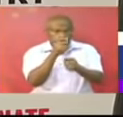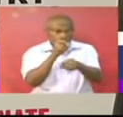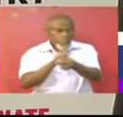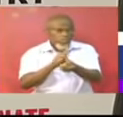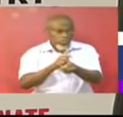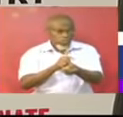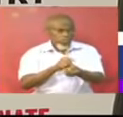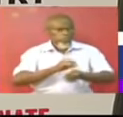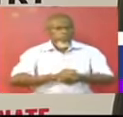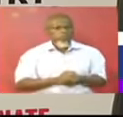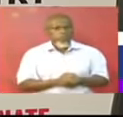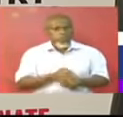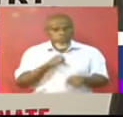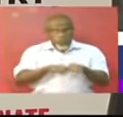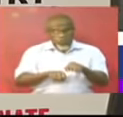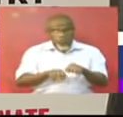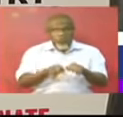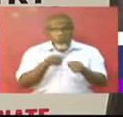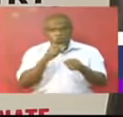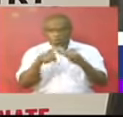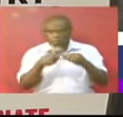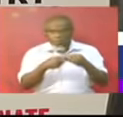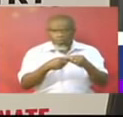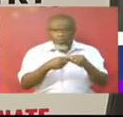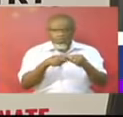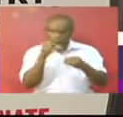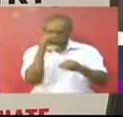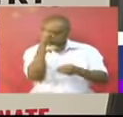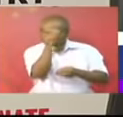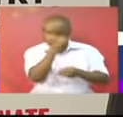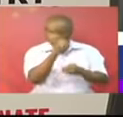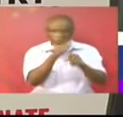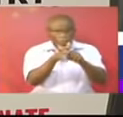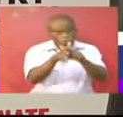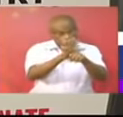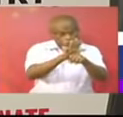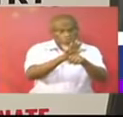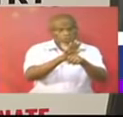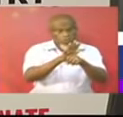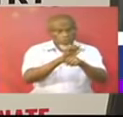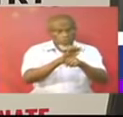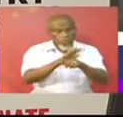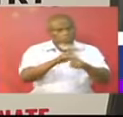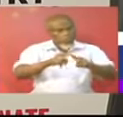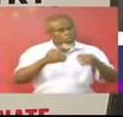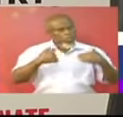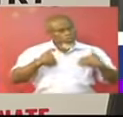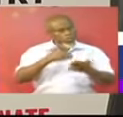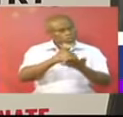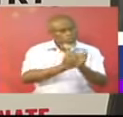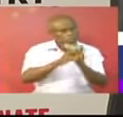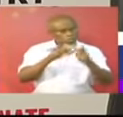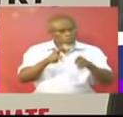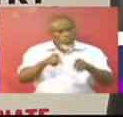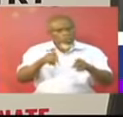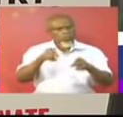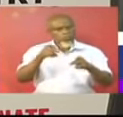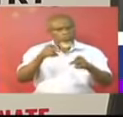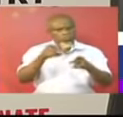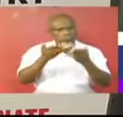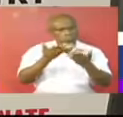spoke about severe COVID-19, but what we also know is that there are patients who are at risk of post-COVID